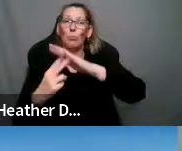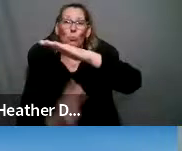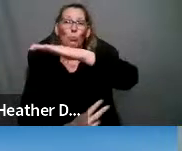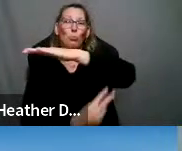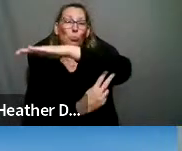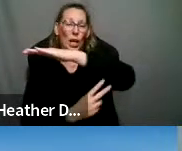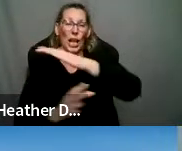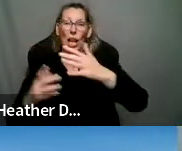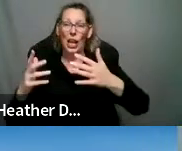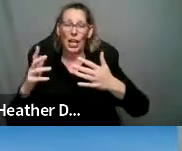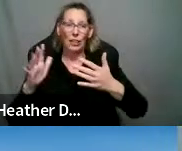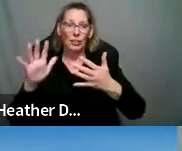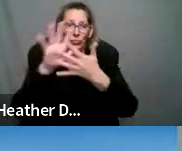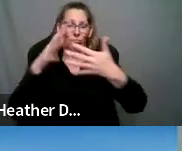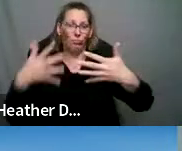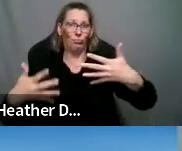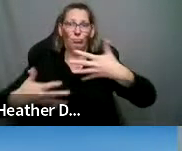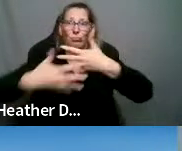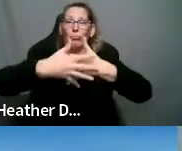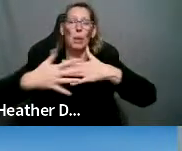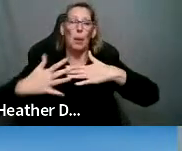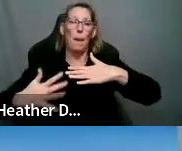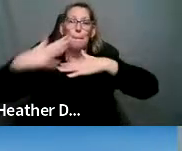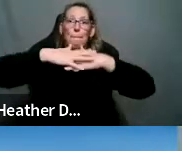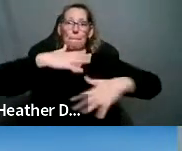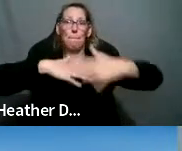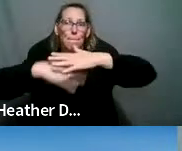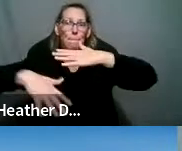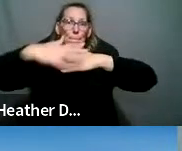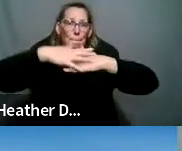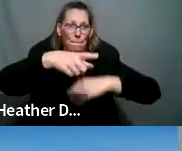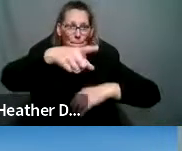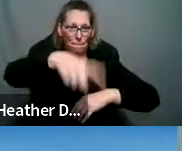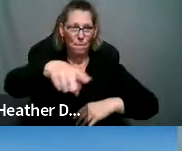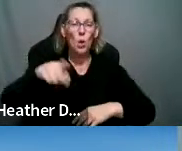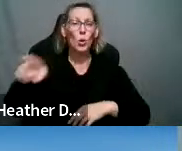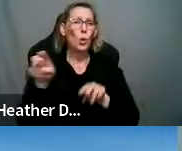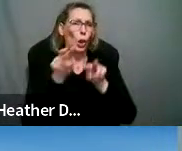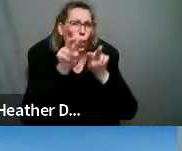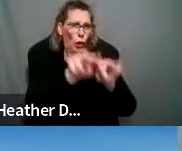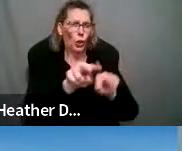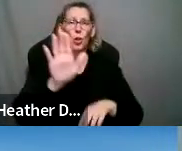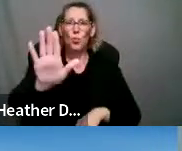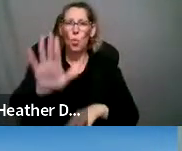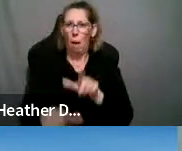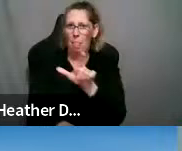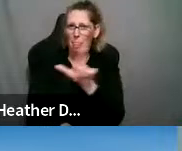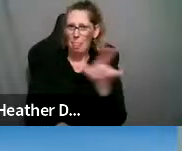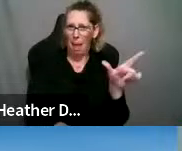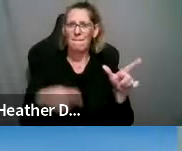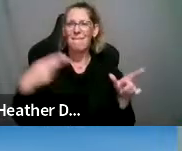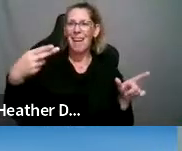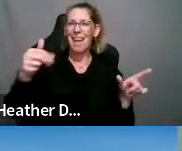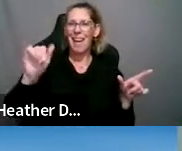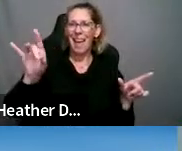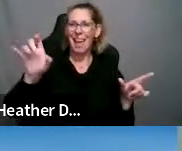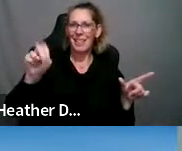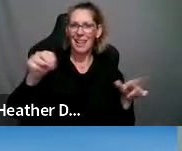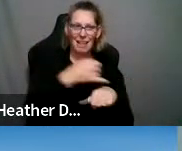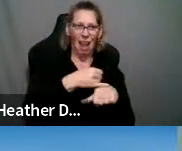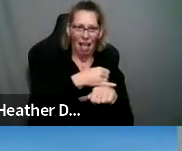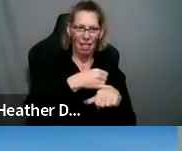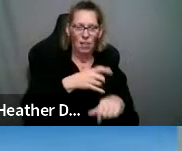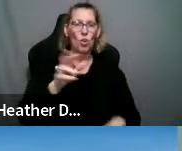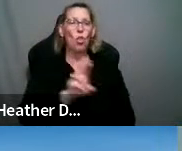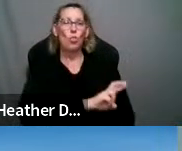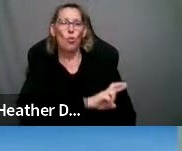one graphic. And so what you're doing is you are looking on your left is Hayden Island, on your right is